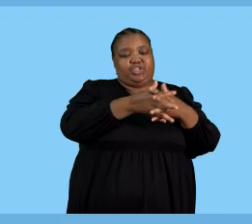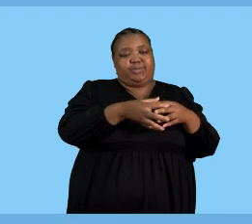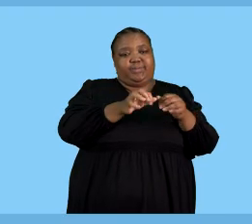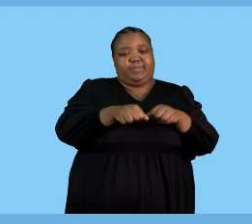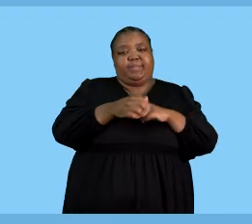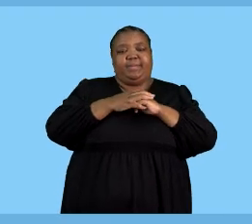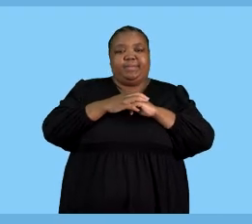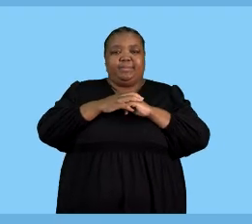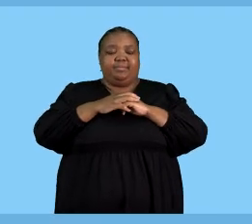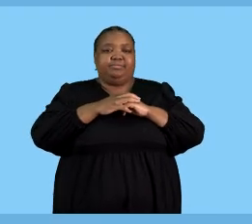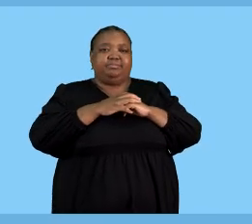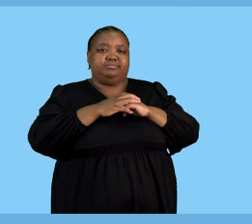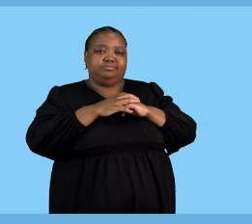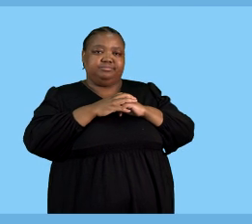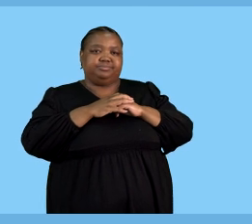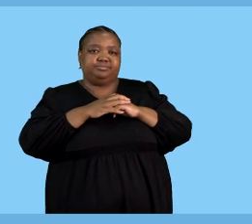becomes a mixture.